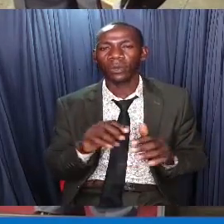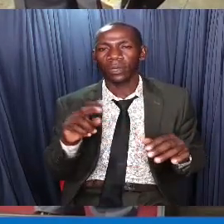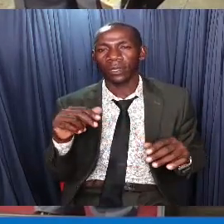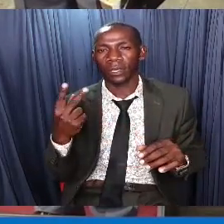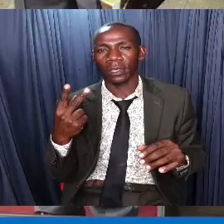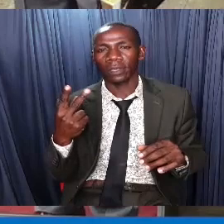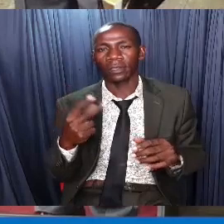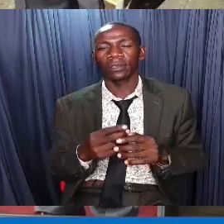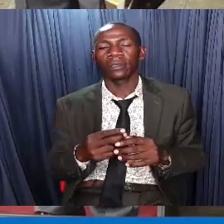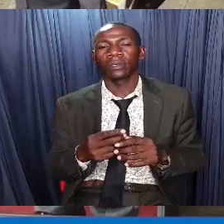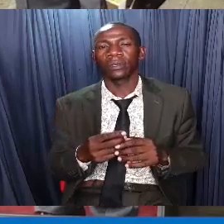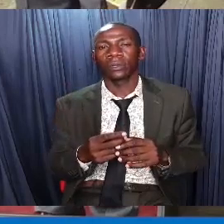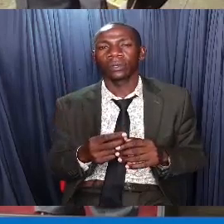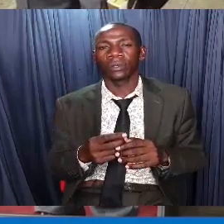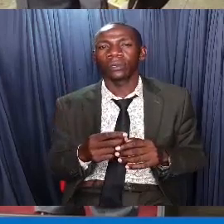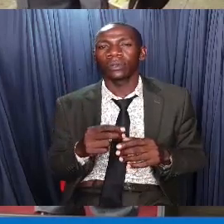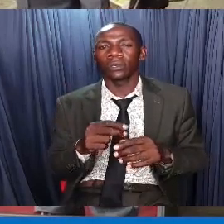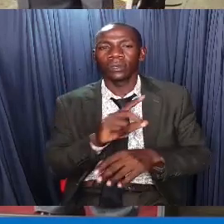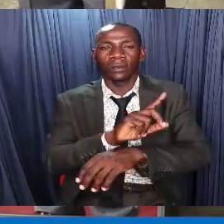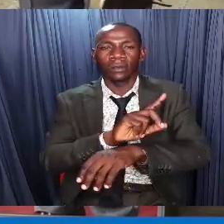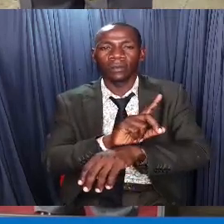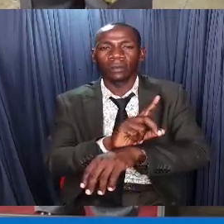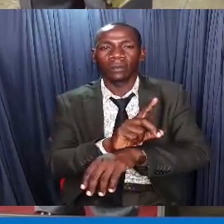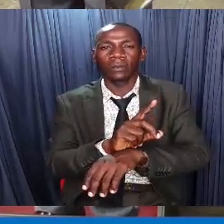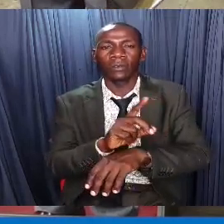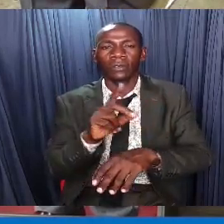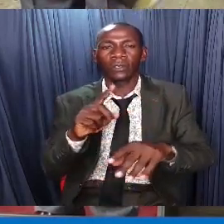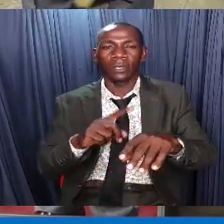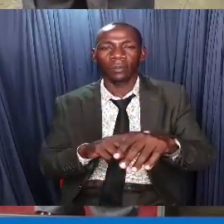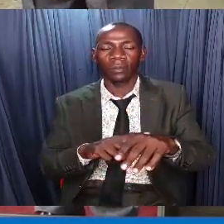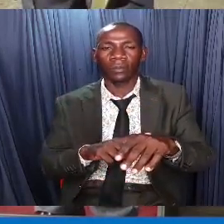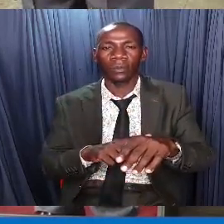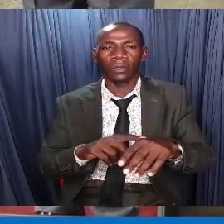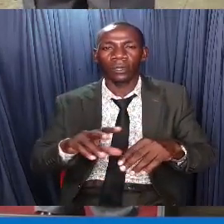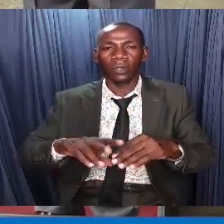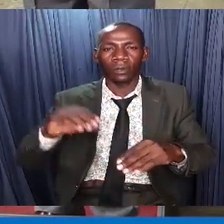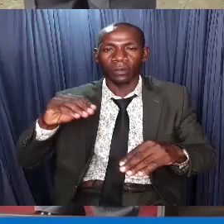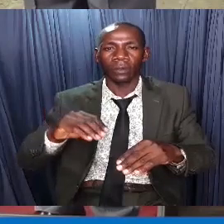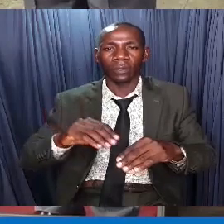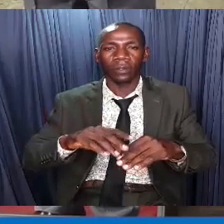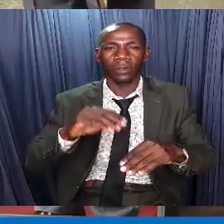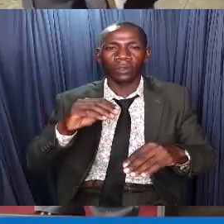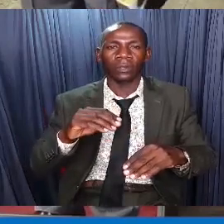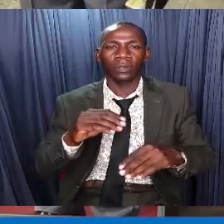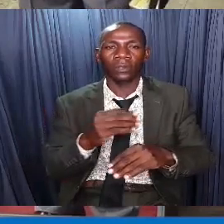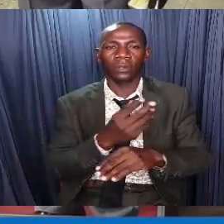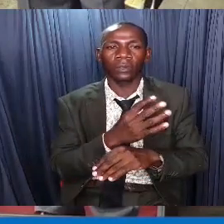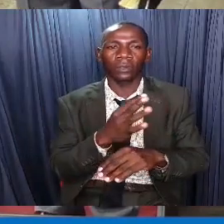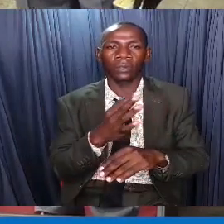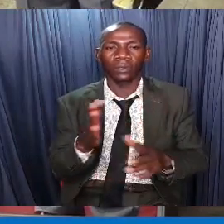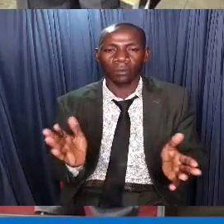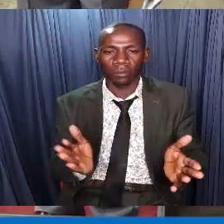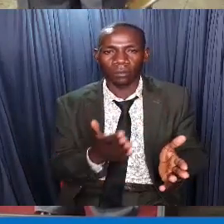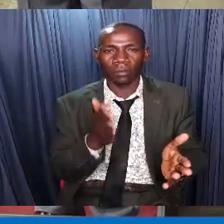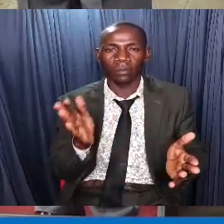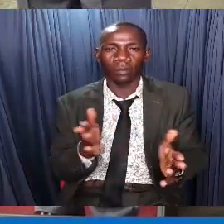Okay. Basi pani hata nusu saa ni robo saa na ngoma. Just a quarter of an hour. Nafanya kumwona mkono. I just wrote everything out. Na ni majani ya mikorosho nafagia fagia